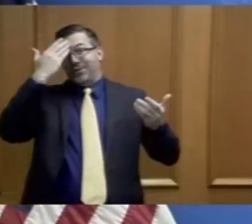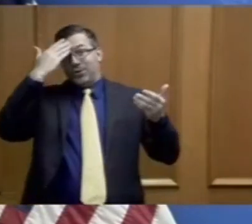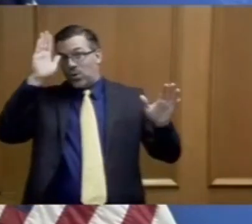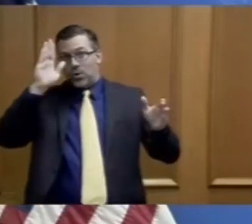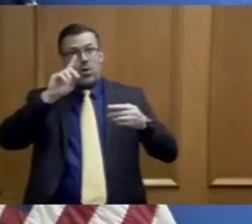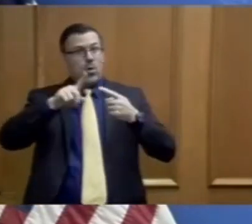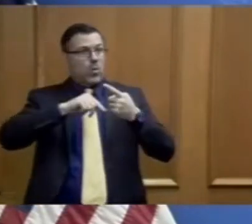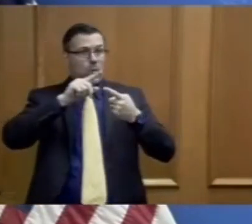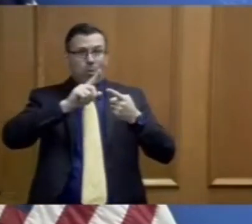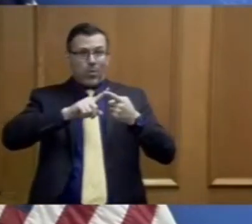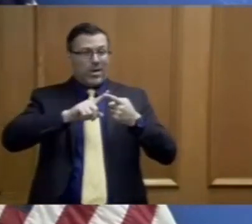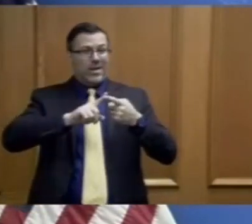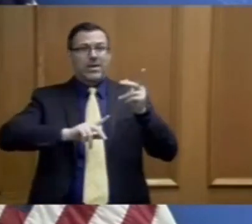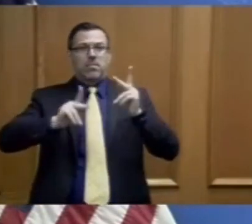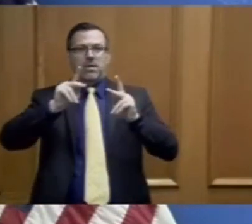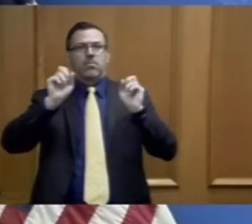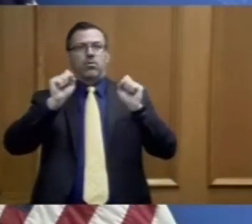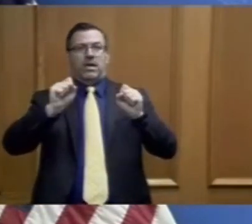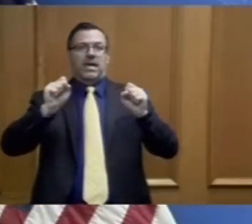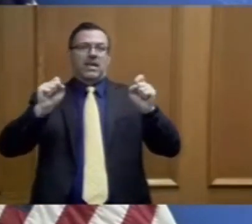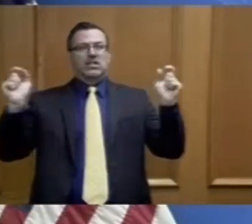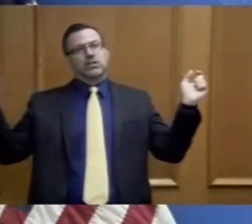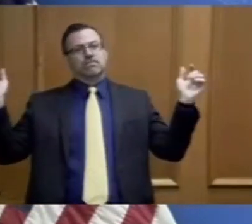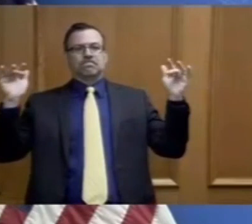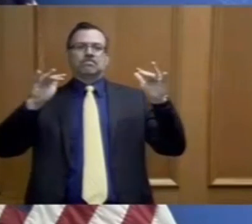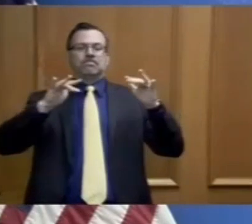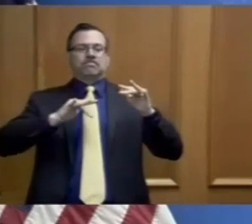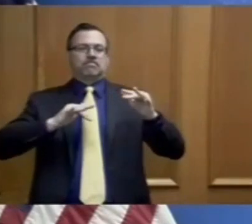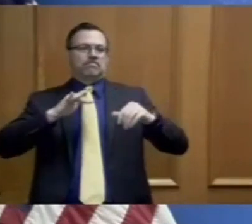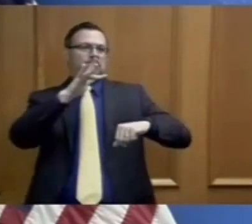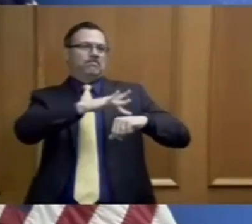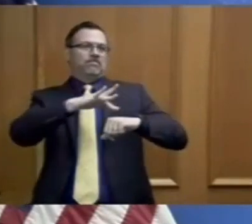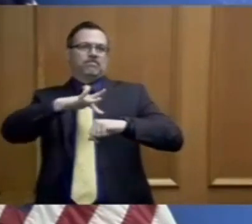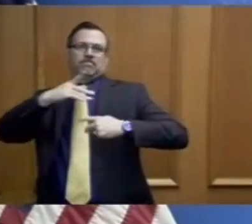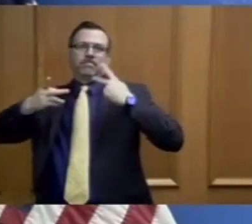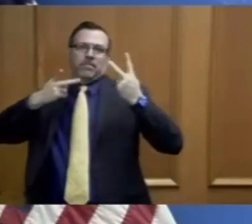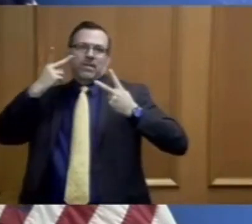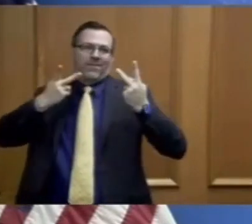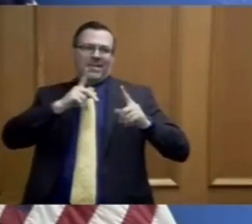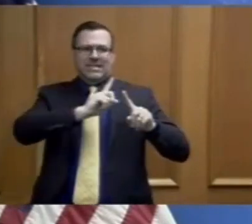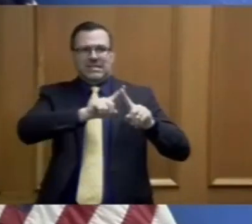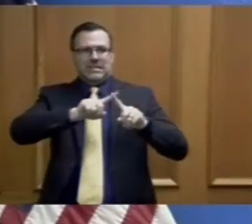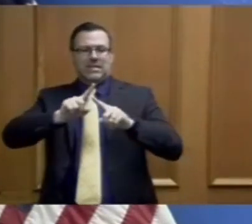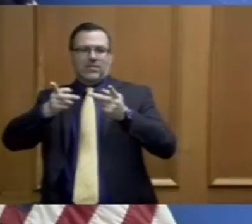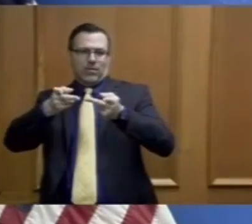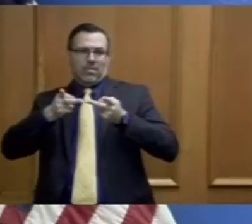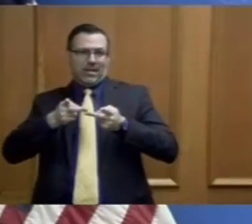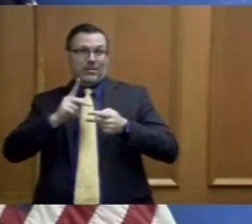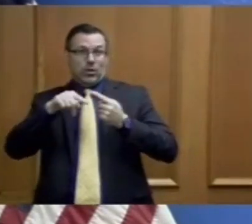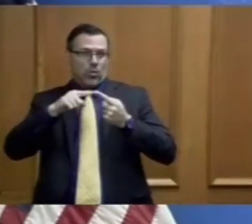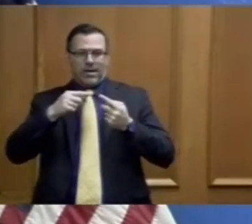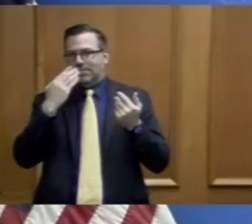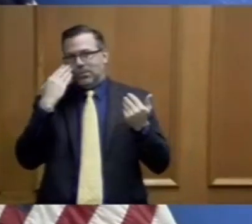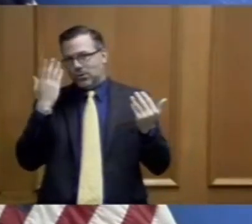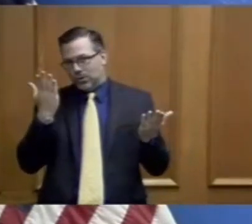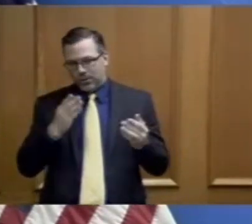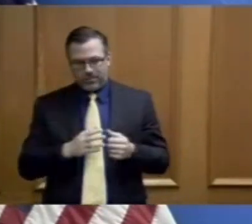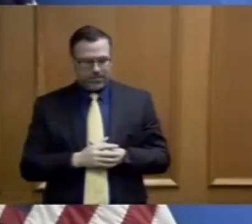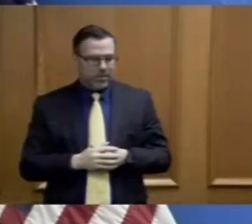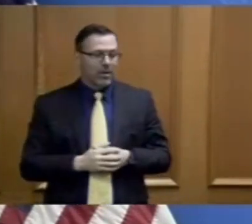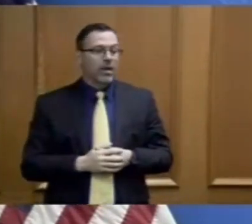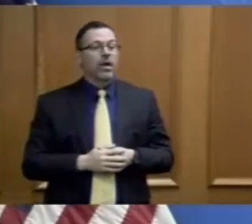solutions for the tourism industry regarding tourist attractions. And so in that careful phased approach,